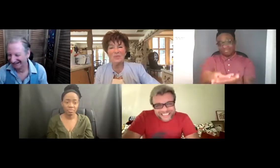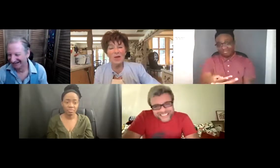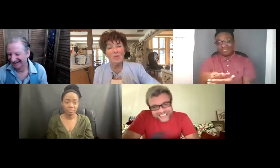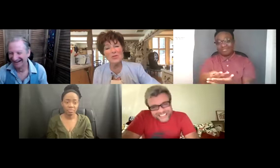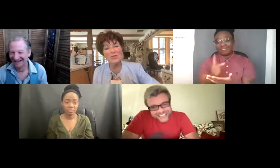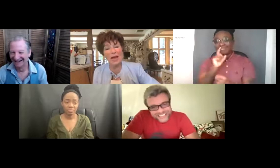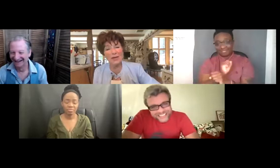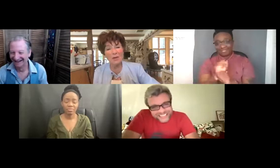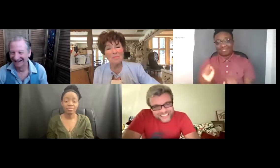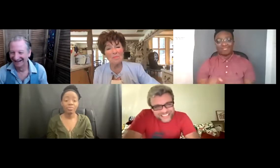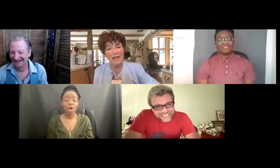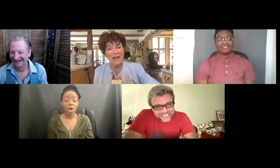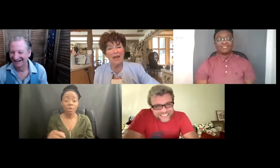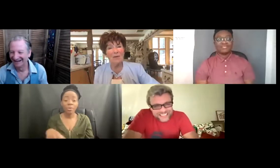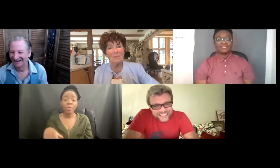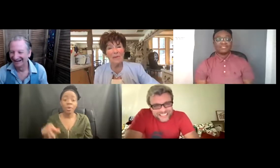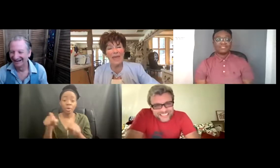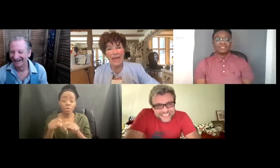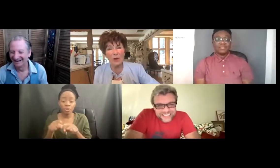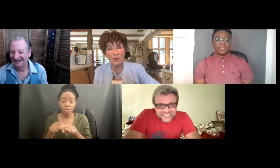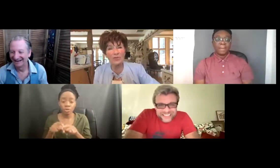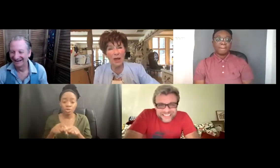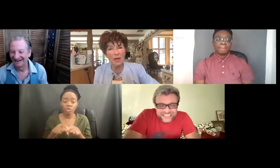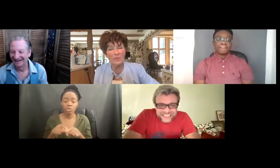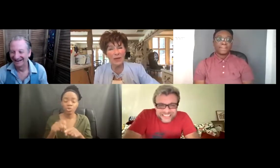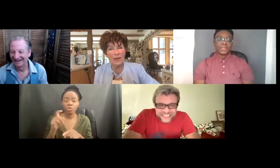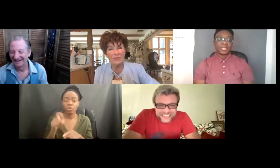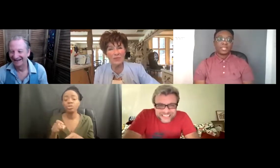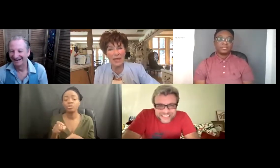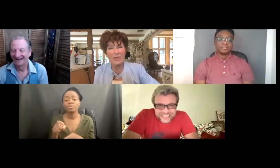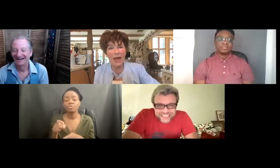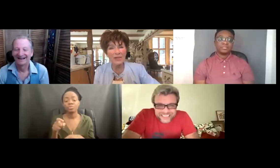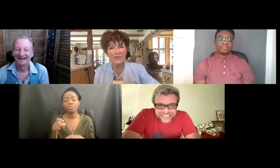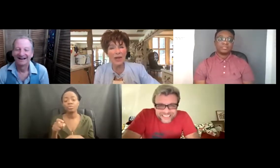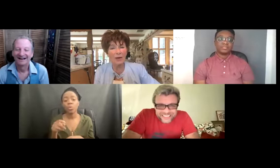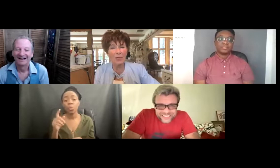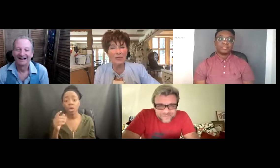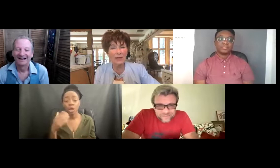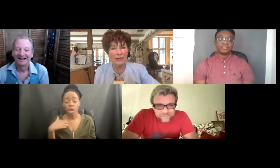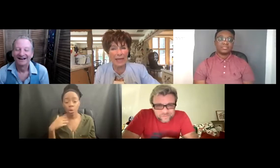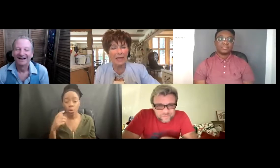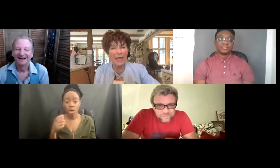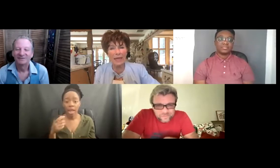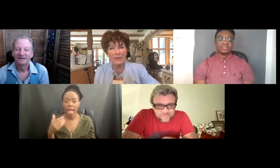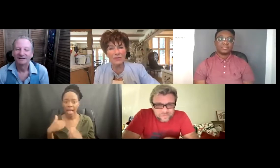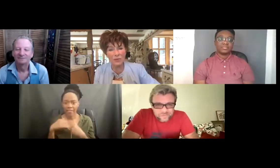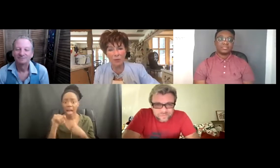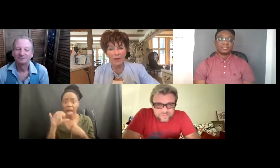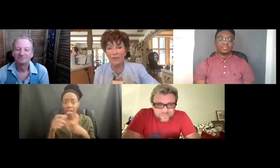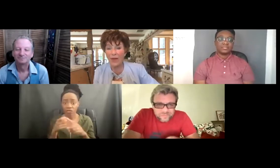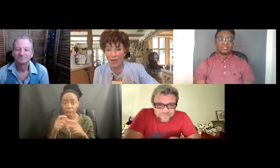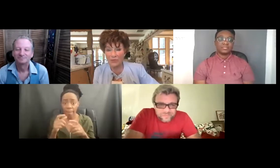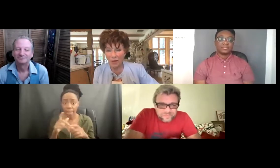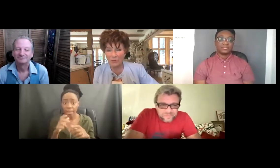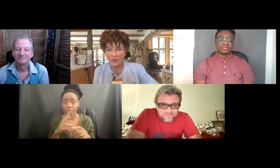and we used to cut a big acreage of and take the ice out of the lake and store it